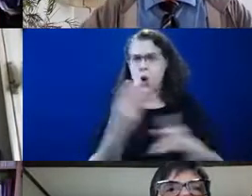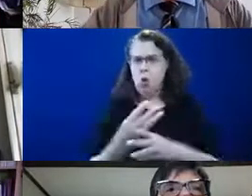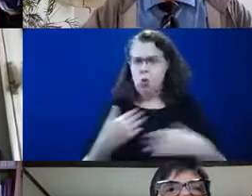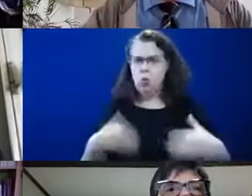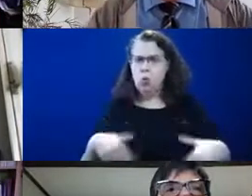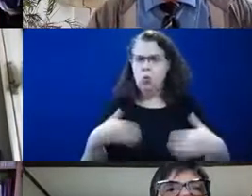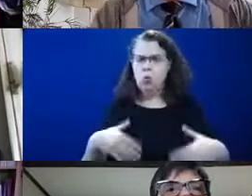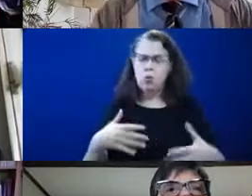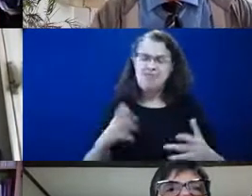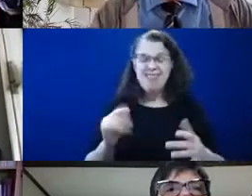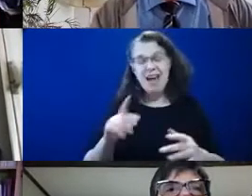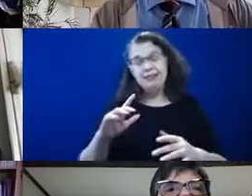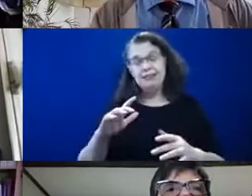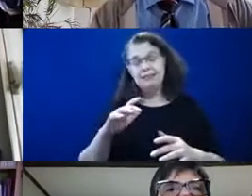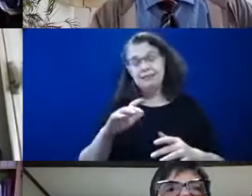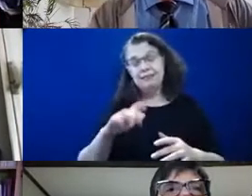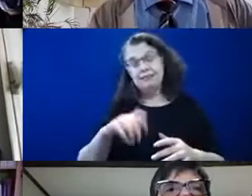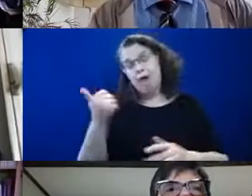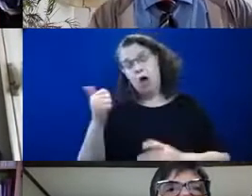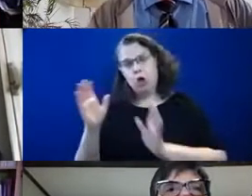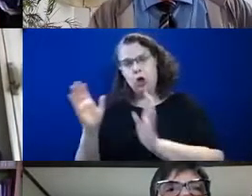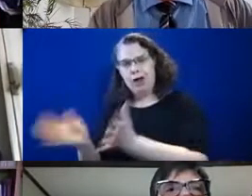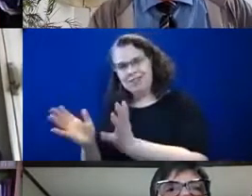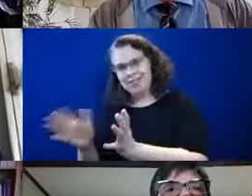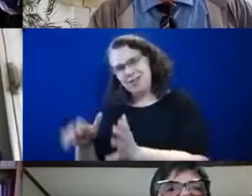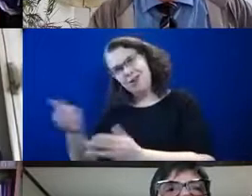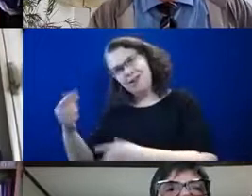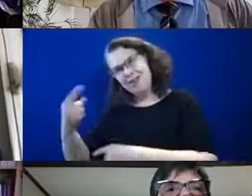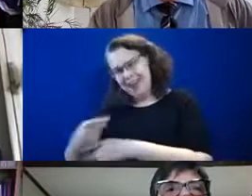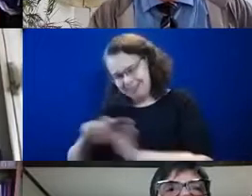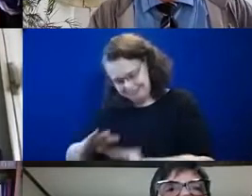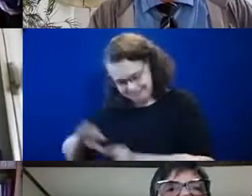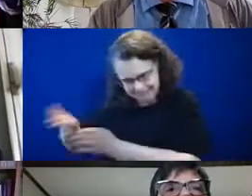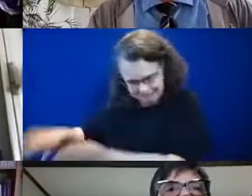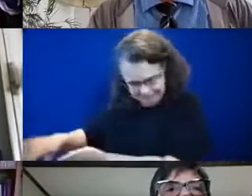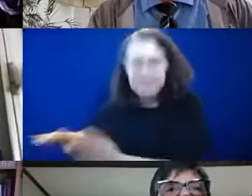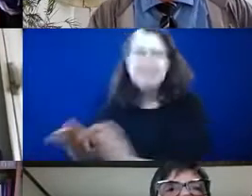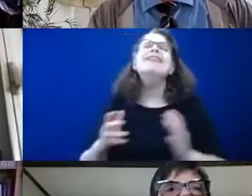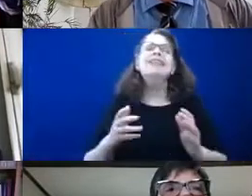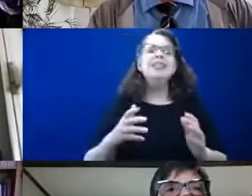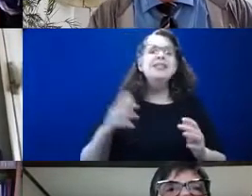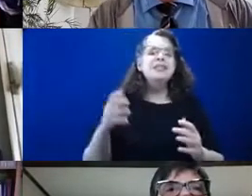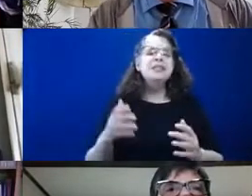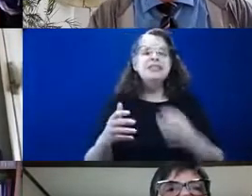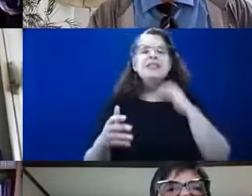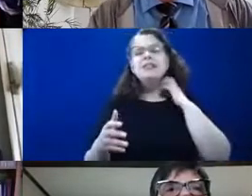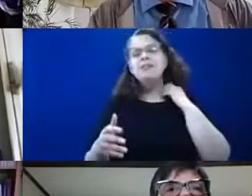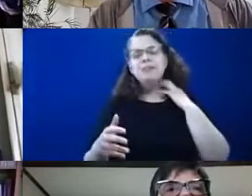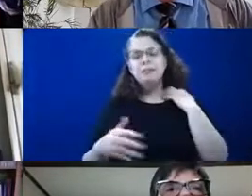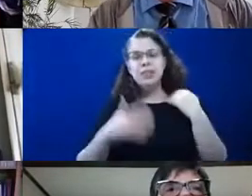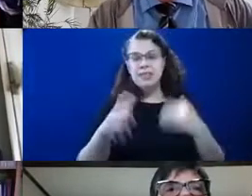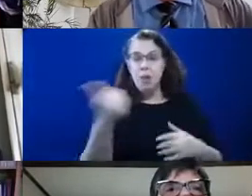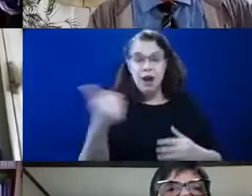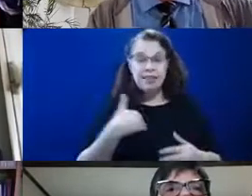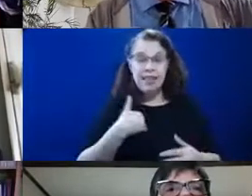that's a conversation for a different discussion. But does anybody else have anything else to say